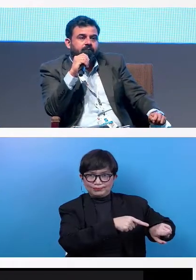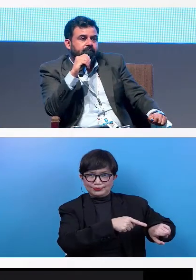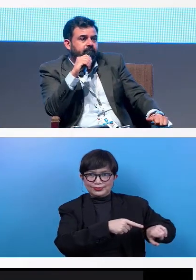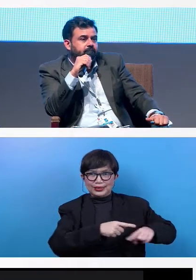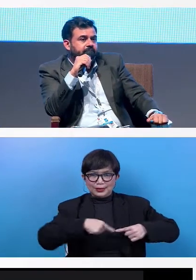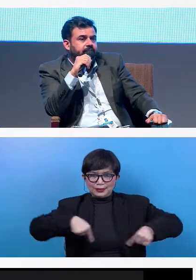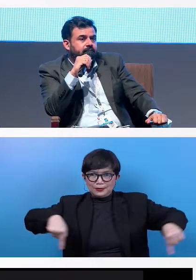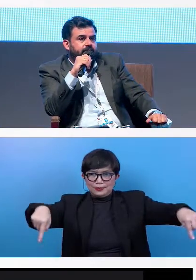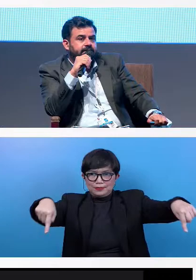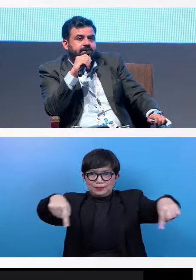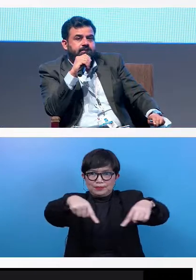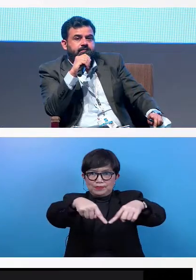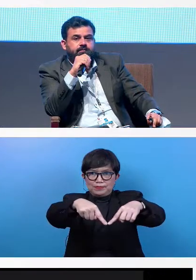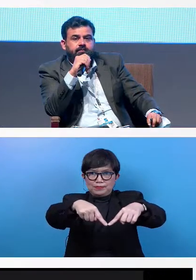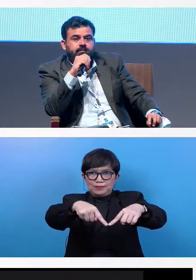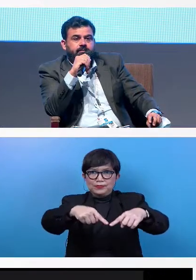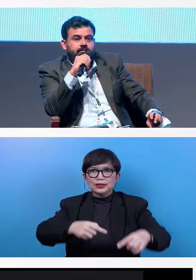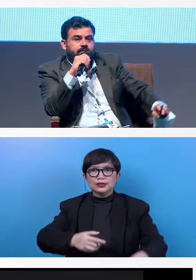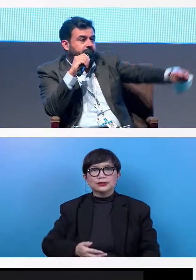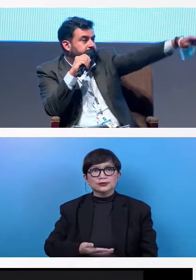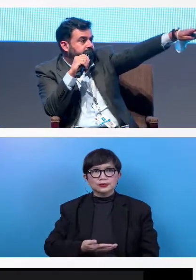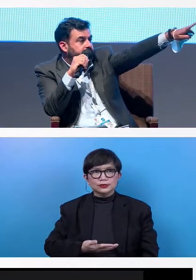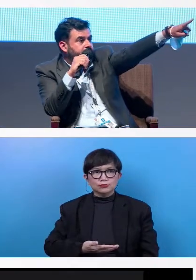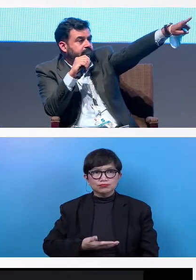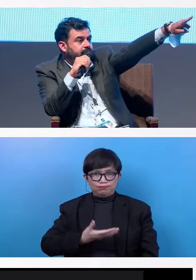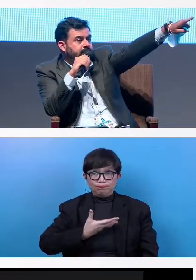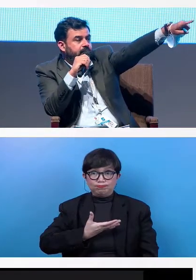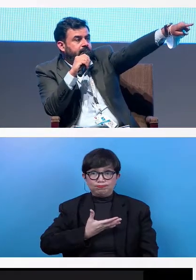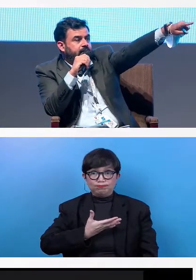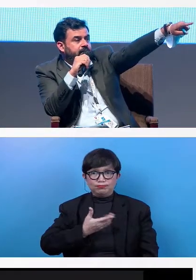help me with the mic there, please?